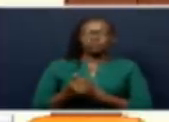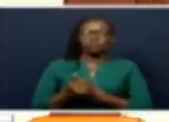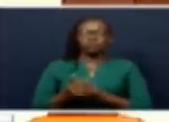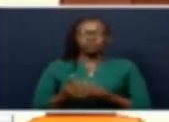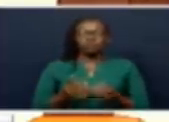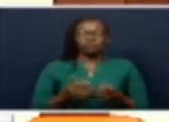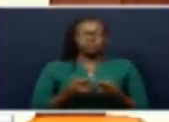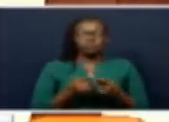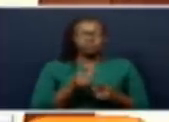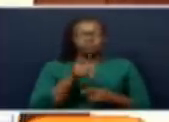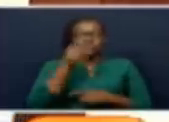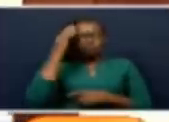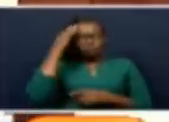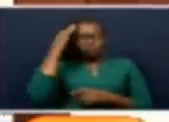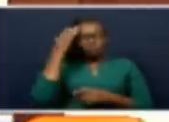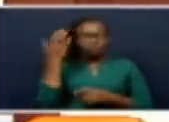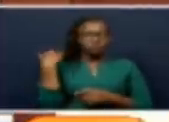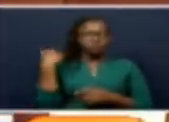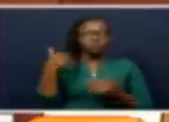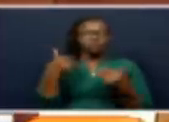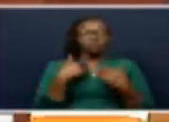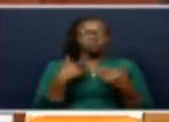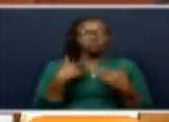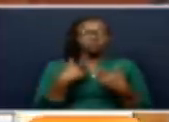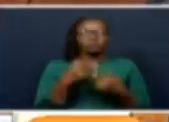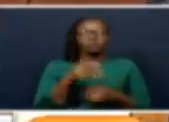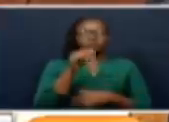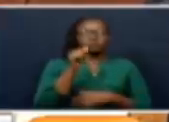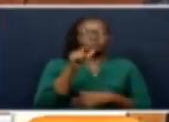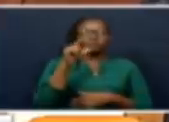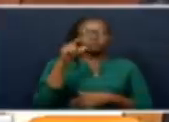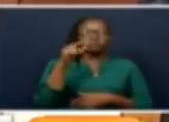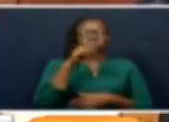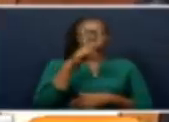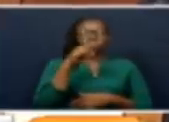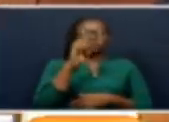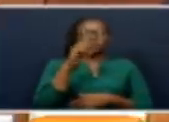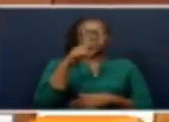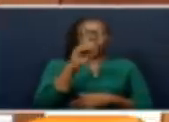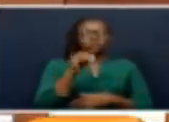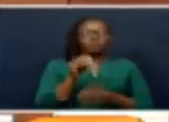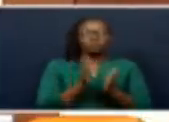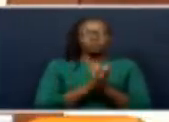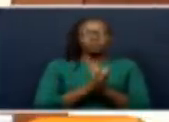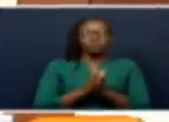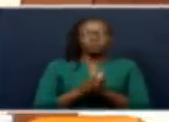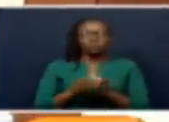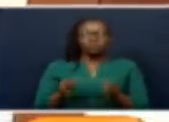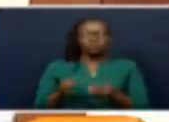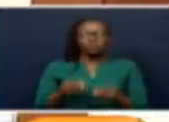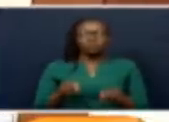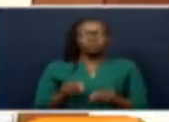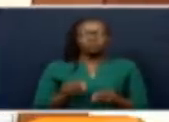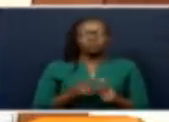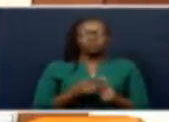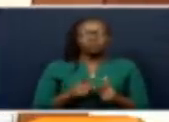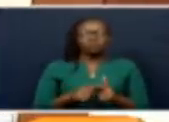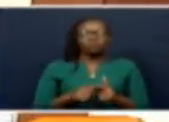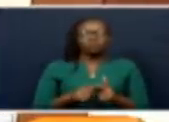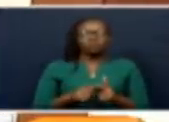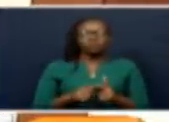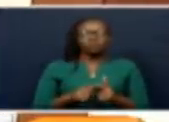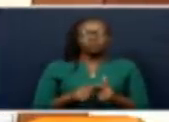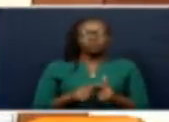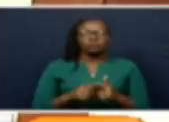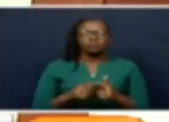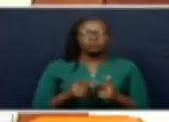was in Aleppo in Syria. We had a conference there. In Aleppo? Aleppo in Syria. Mm. That was a wonderful place. Beautiful place. Go there today. It's